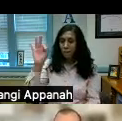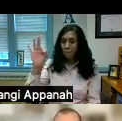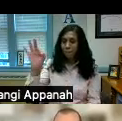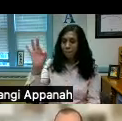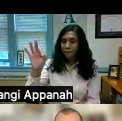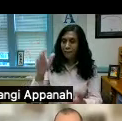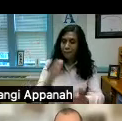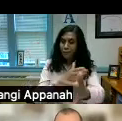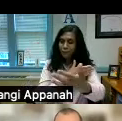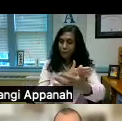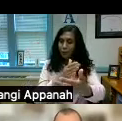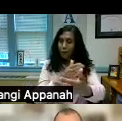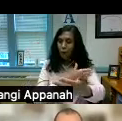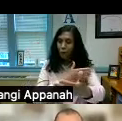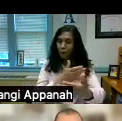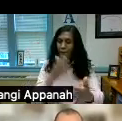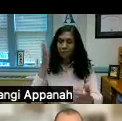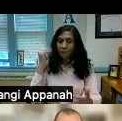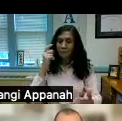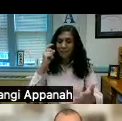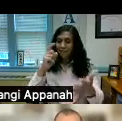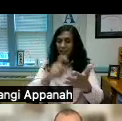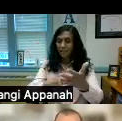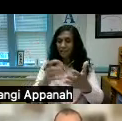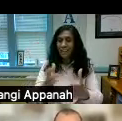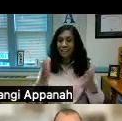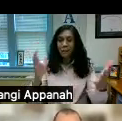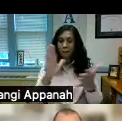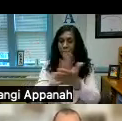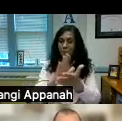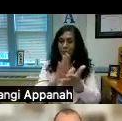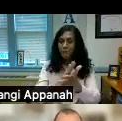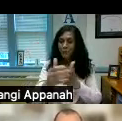Okay. I know sometimes it feels like we're preaching to the choir